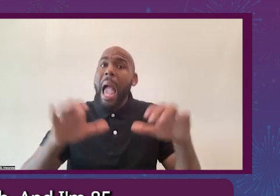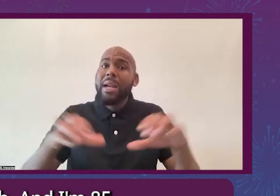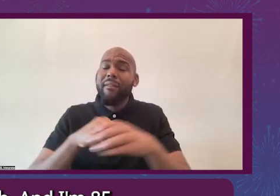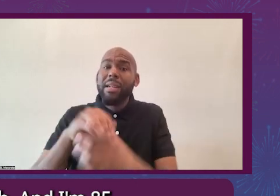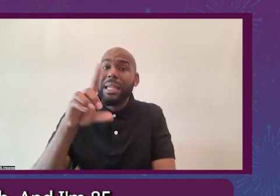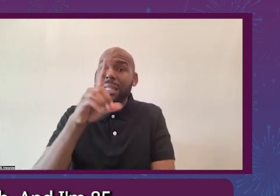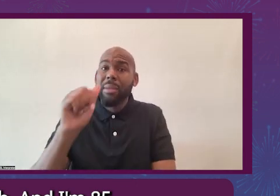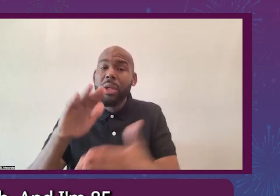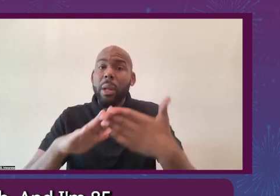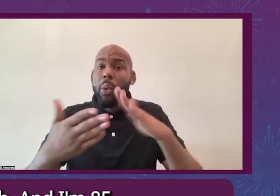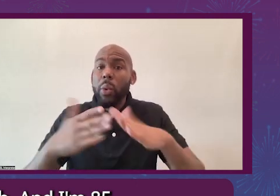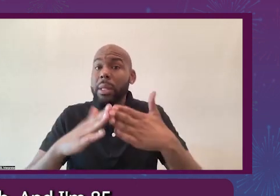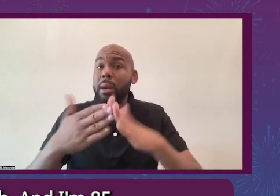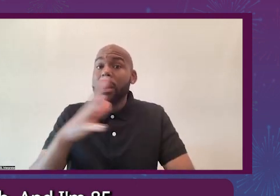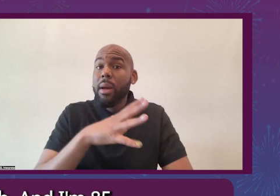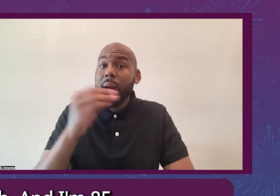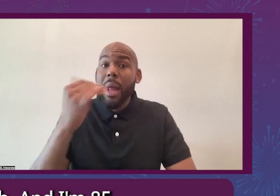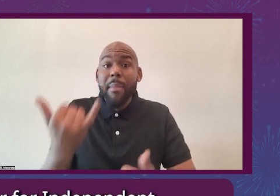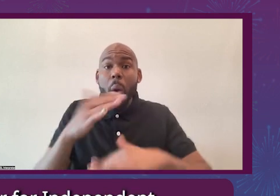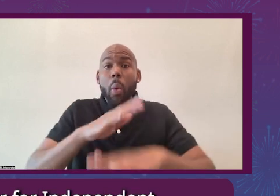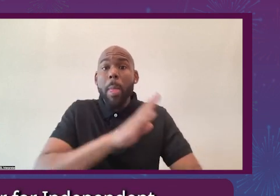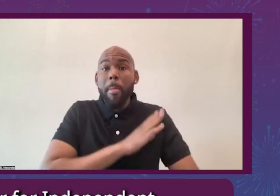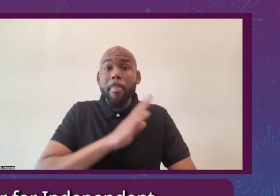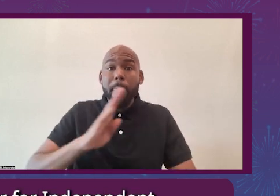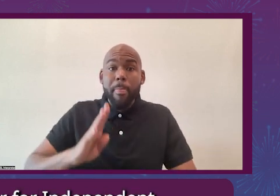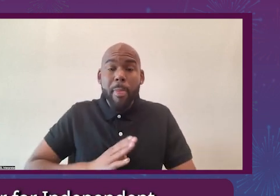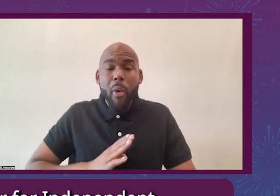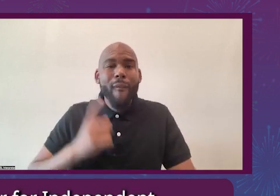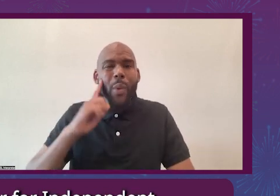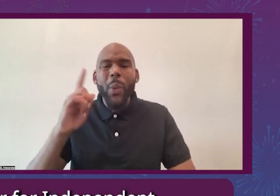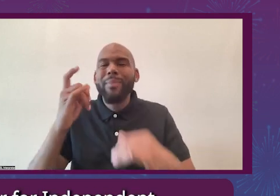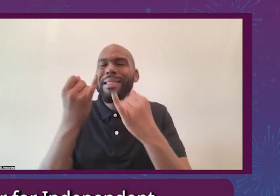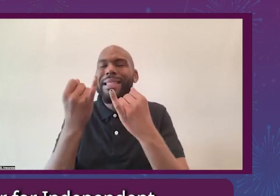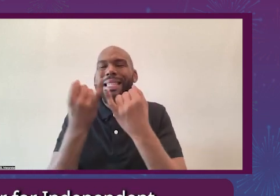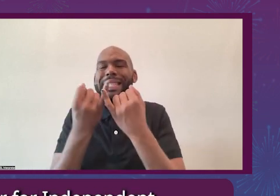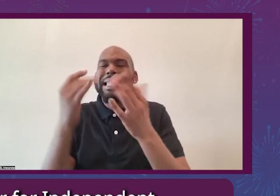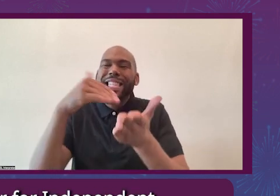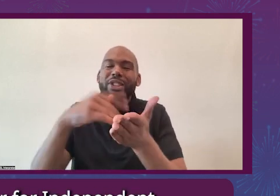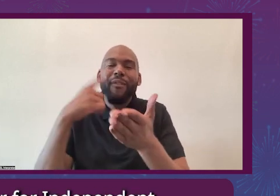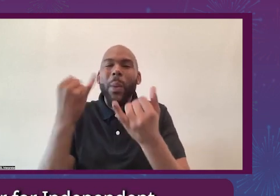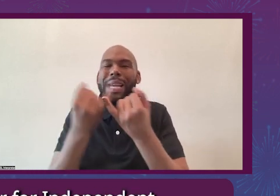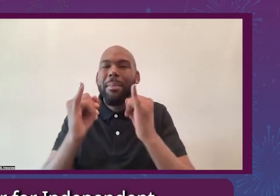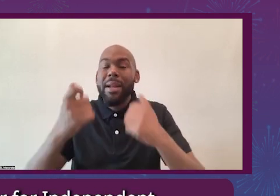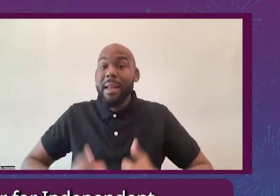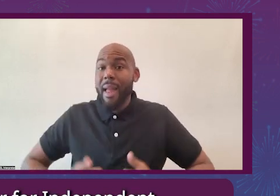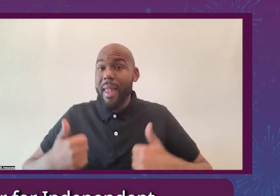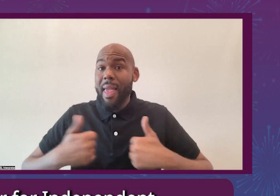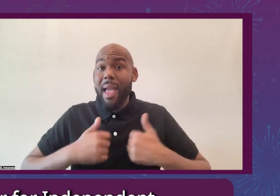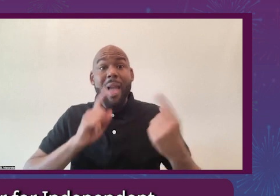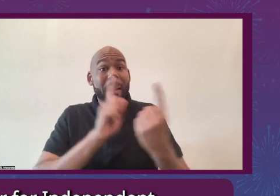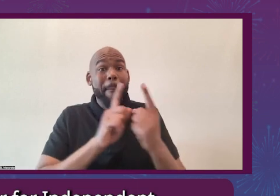quite active in the disability community, and I am on the board of the Center for Independent Living. I